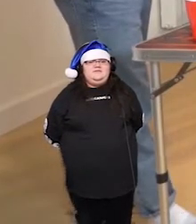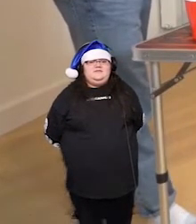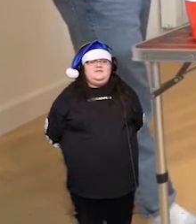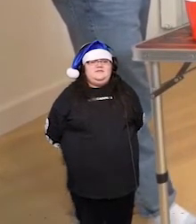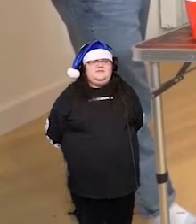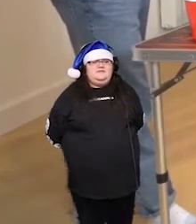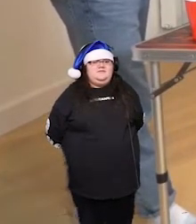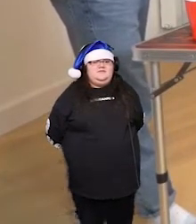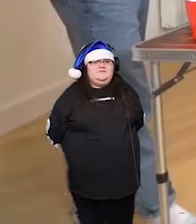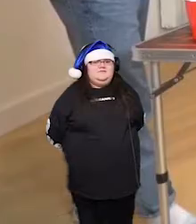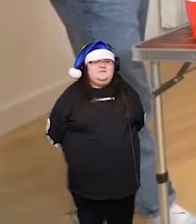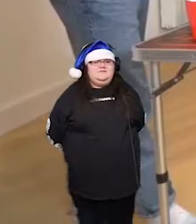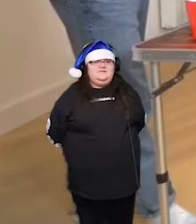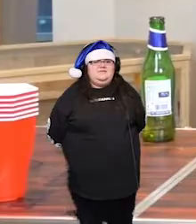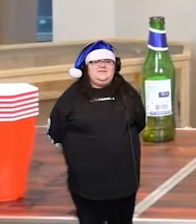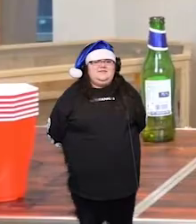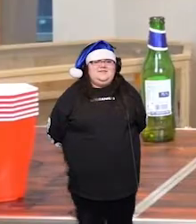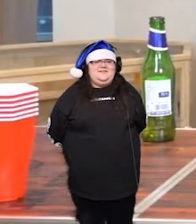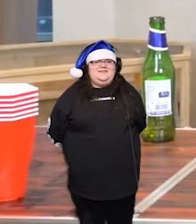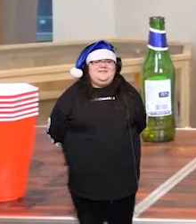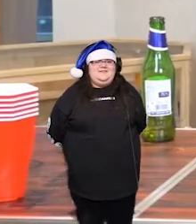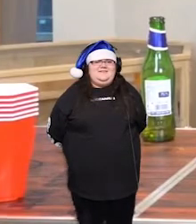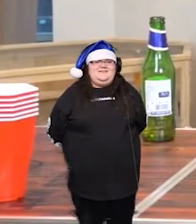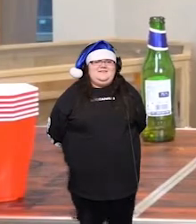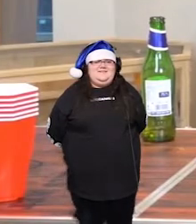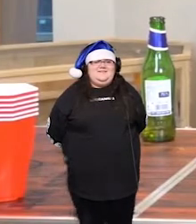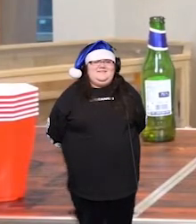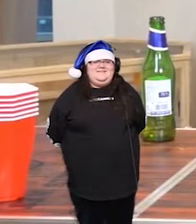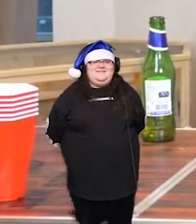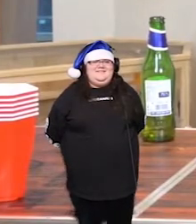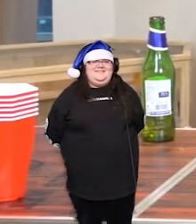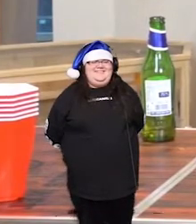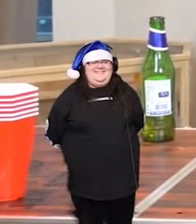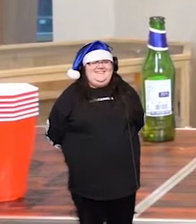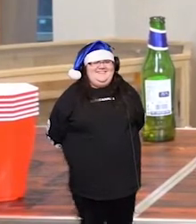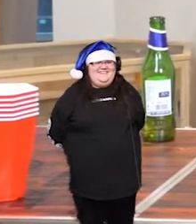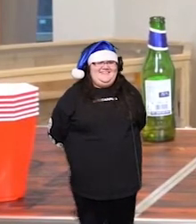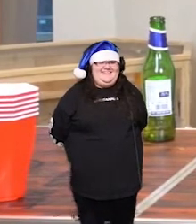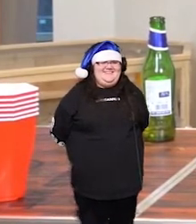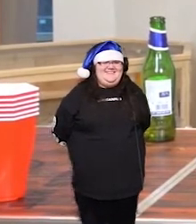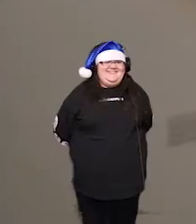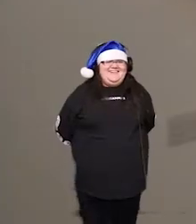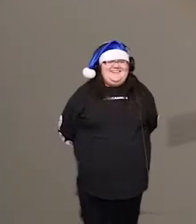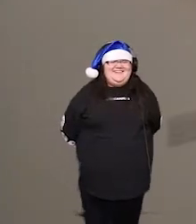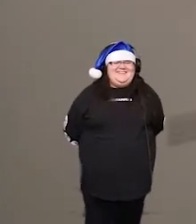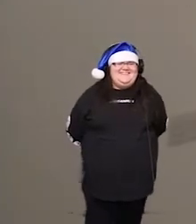How tall are you? 5'4". Can you get on all the rides, Alton Towers and stuff? Oh